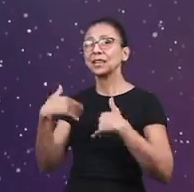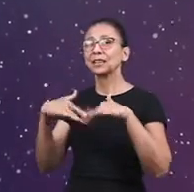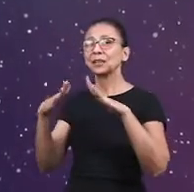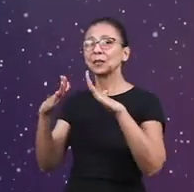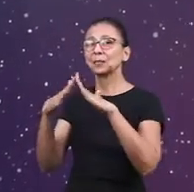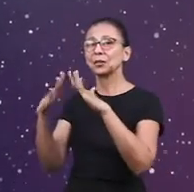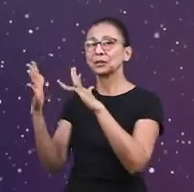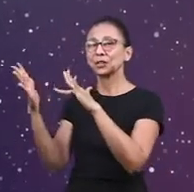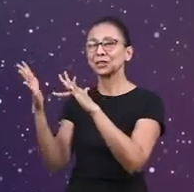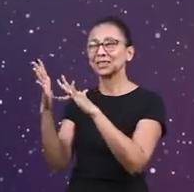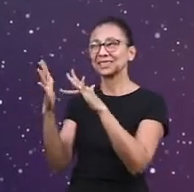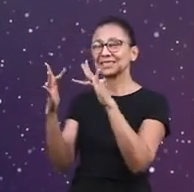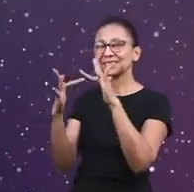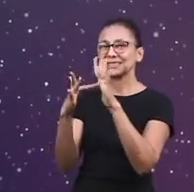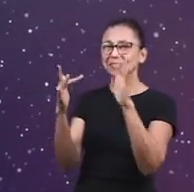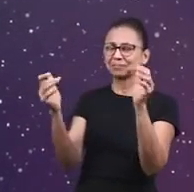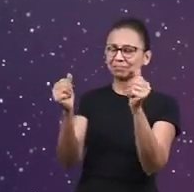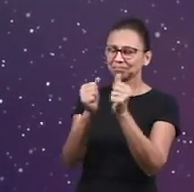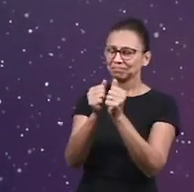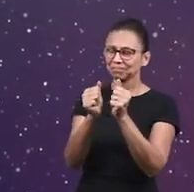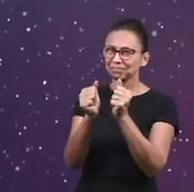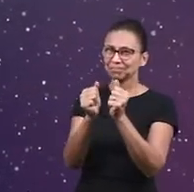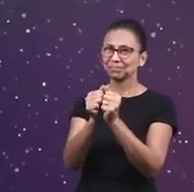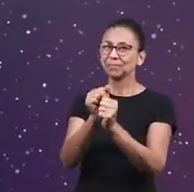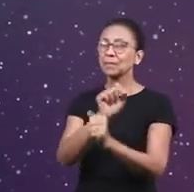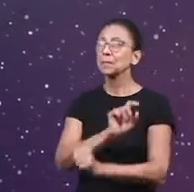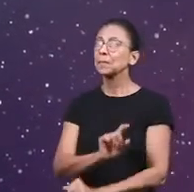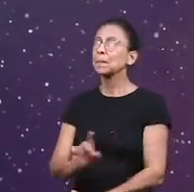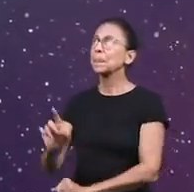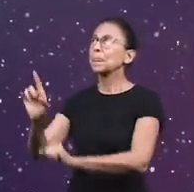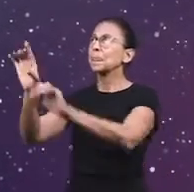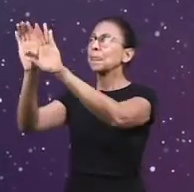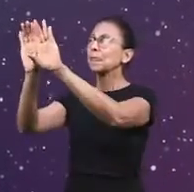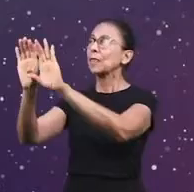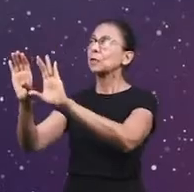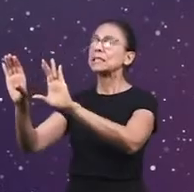In heaven, I want to live with my Jesus.